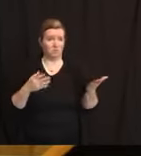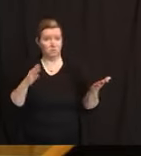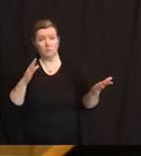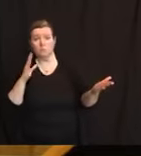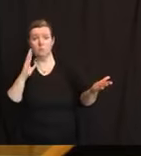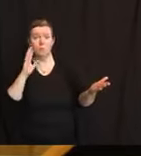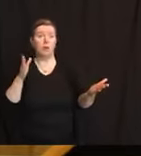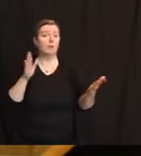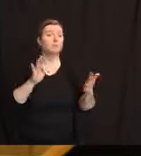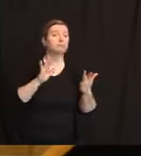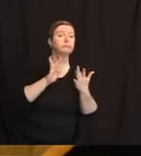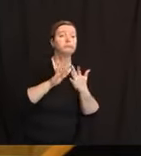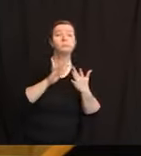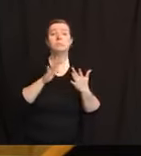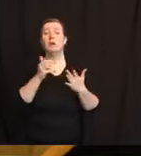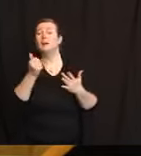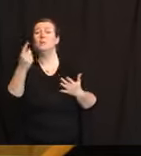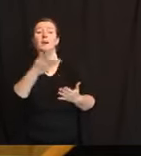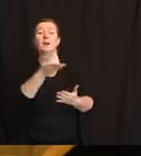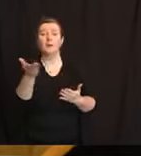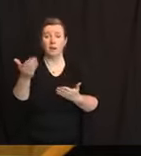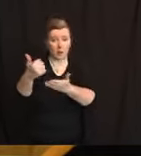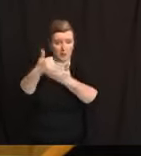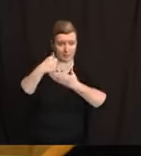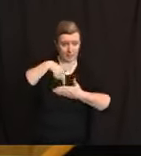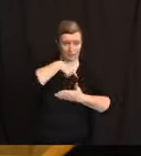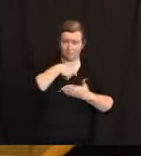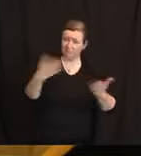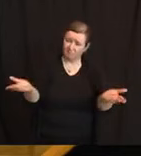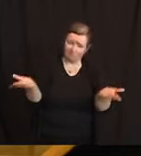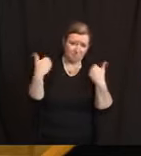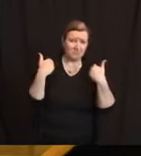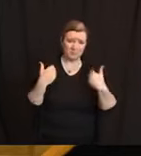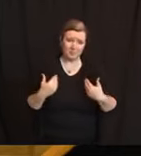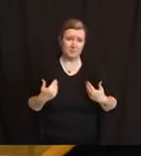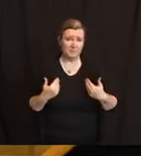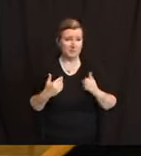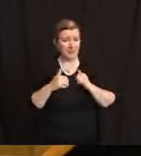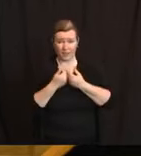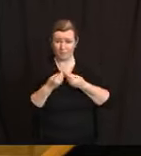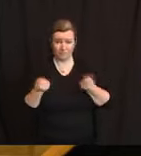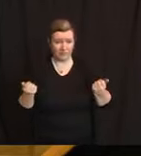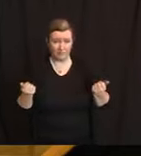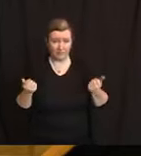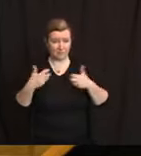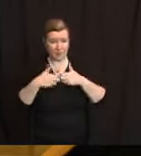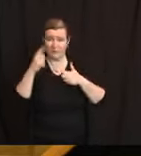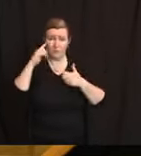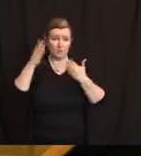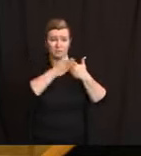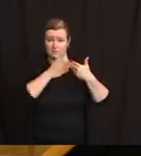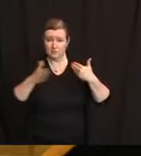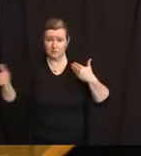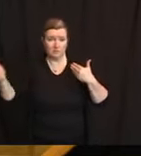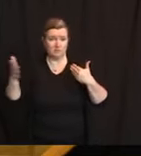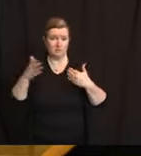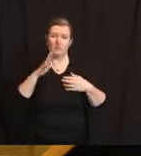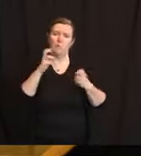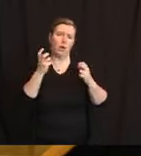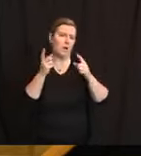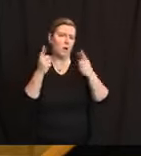us determine what we should be doing going forward so that this never happens again. The resiliency of the